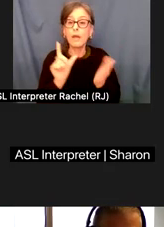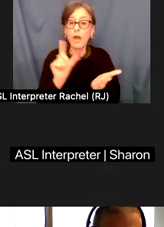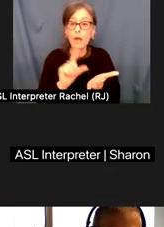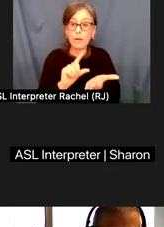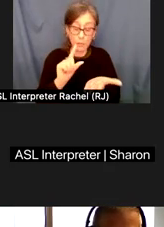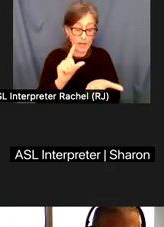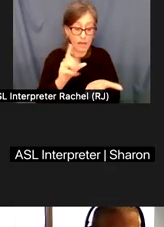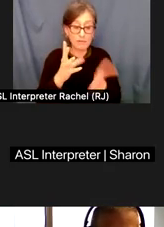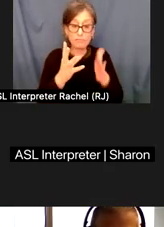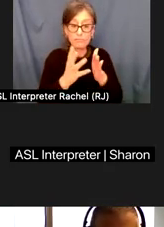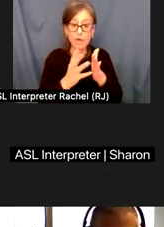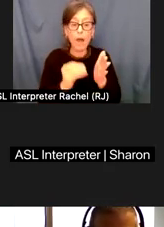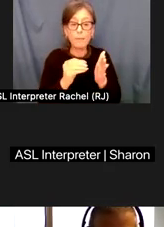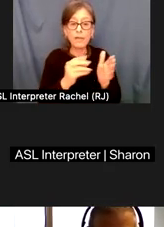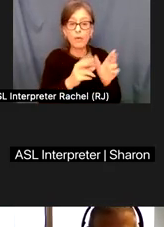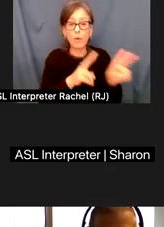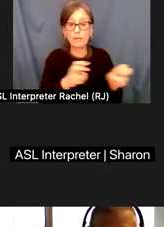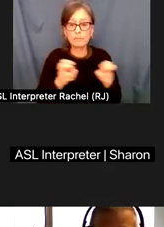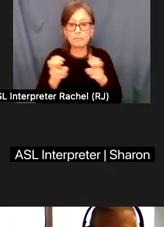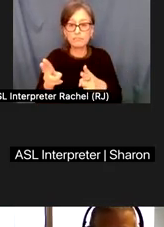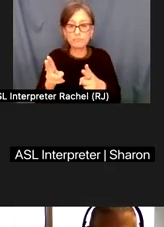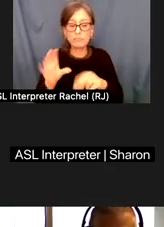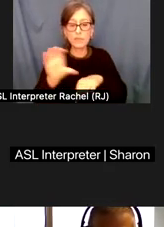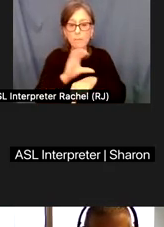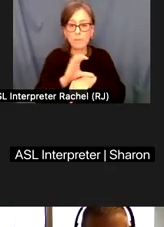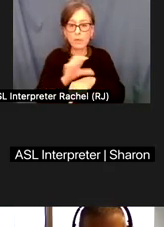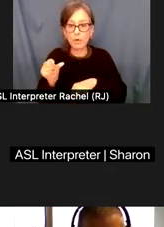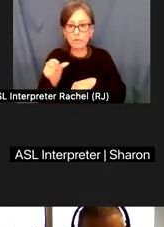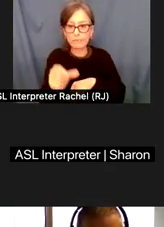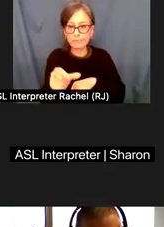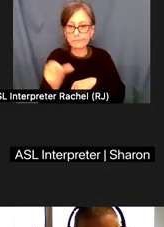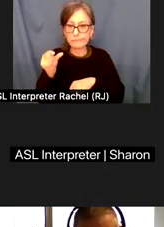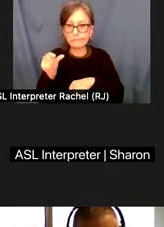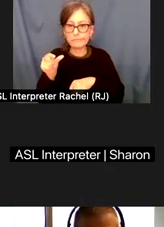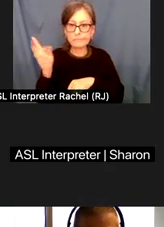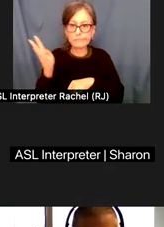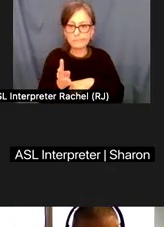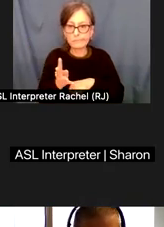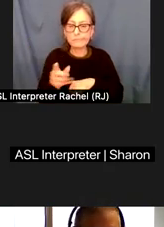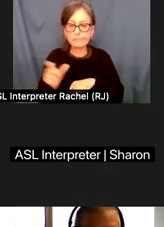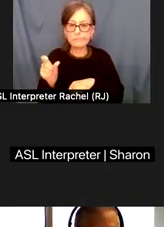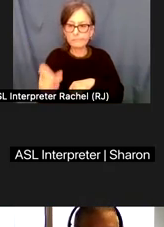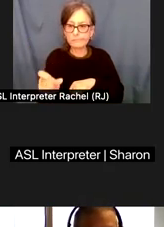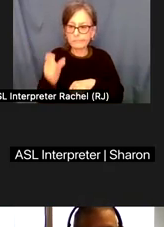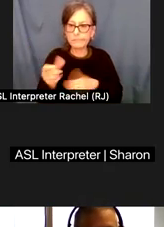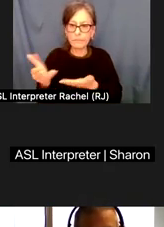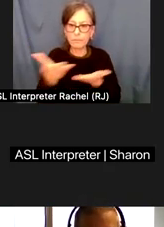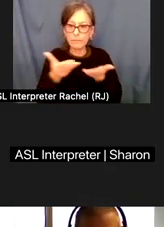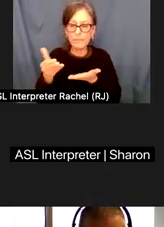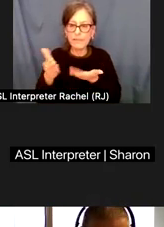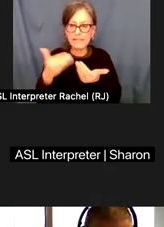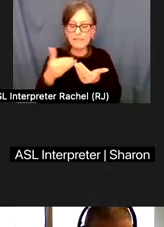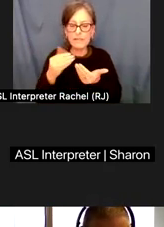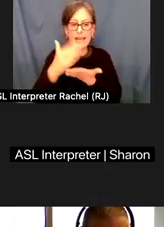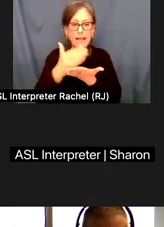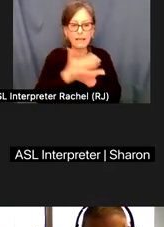drive, or it could be taking a spreadsheet and making a list of all your account numbers, your name